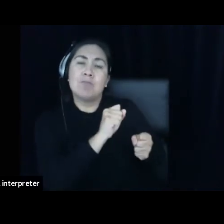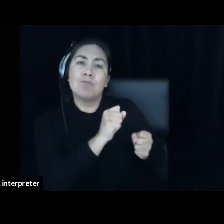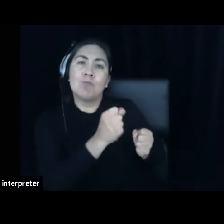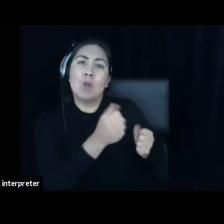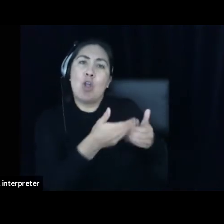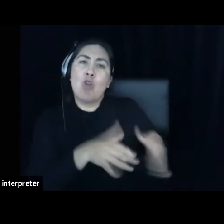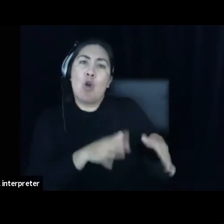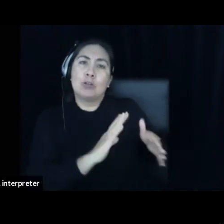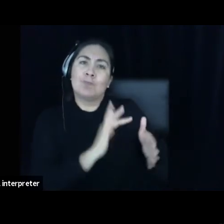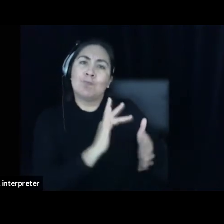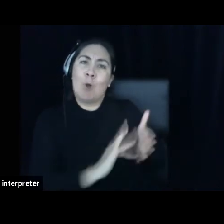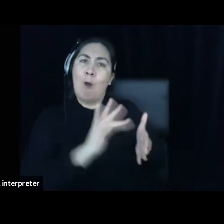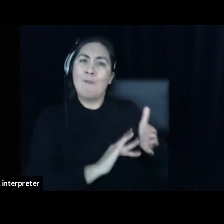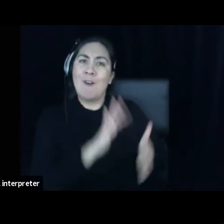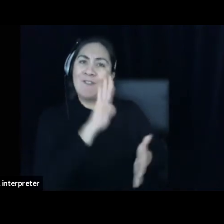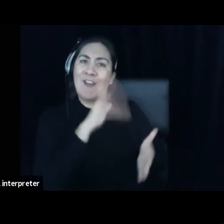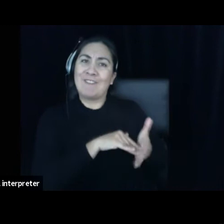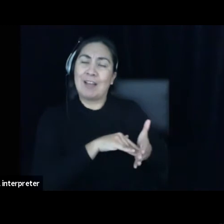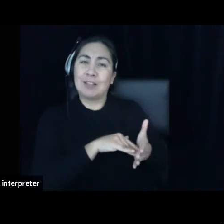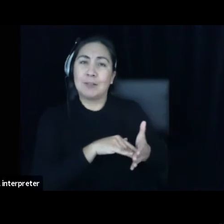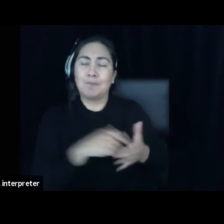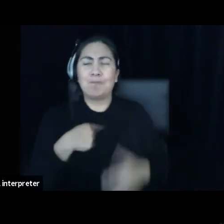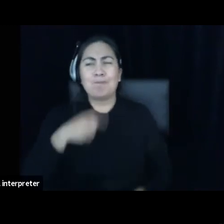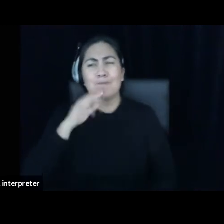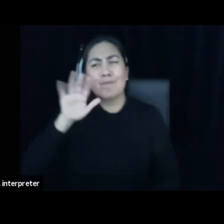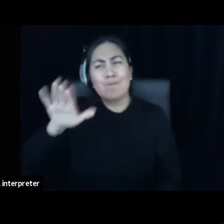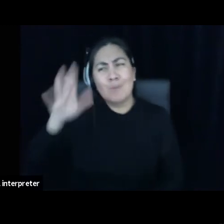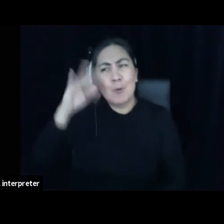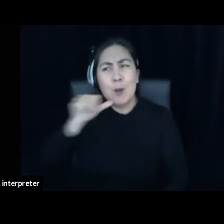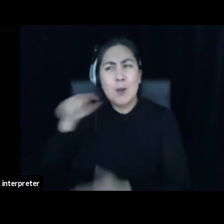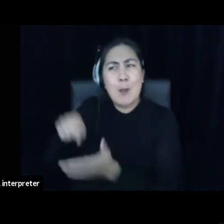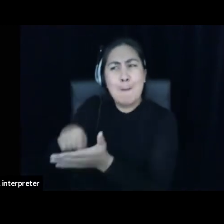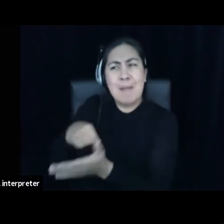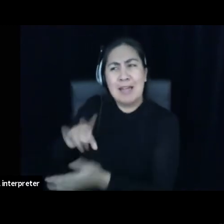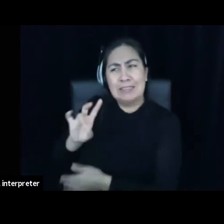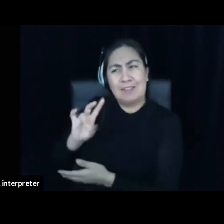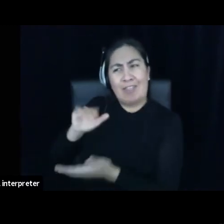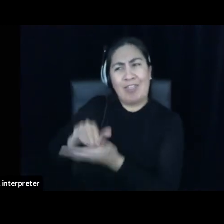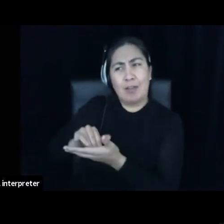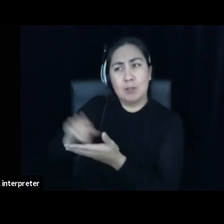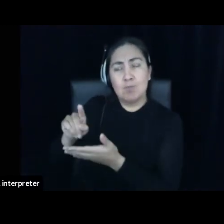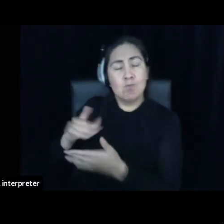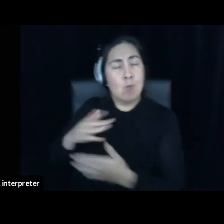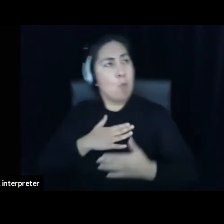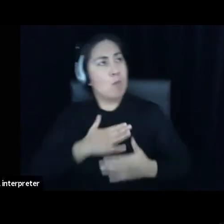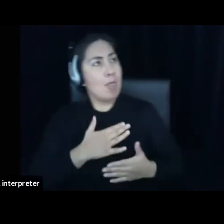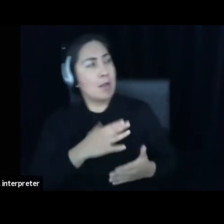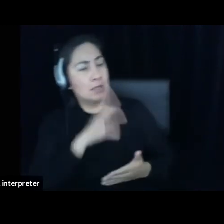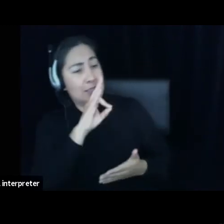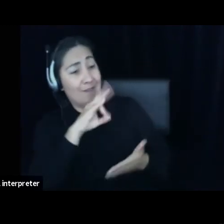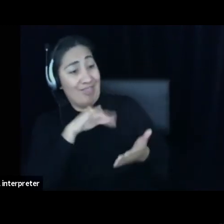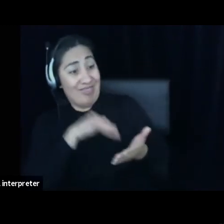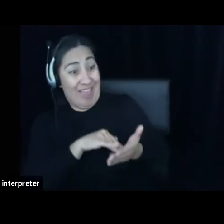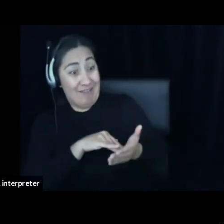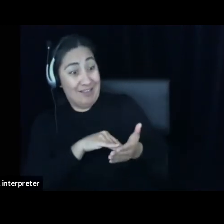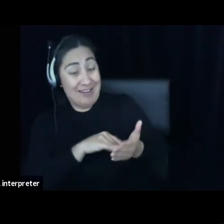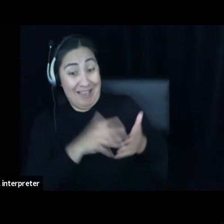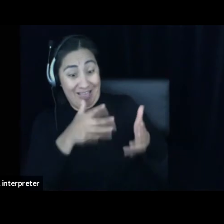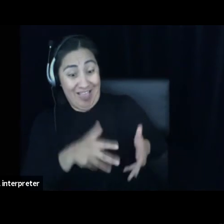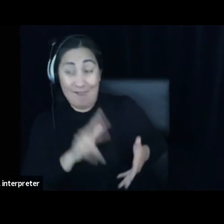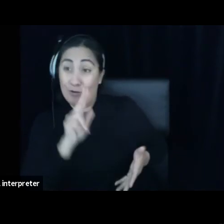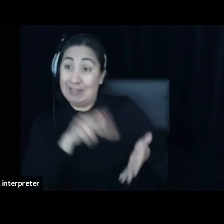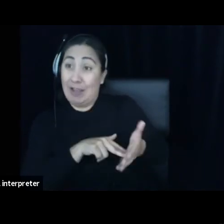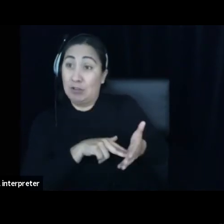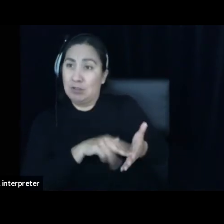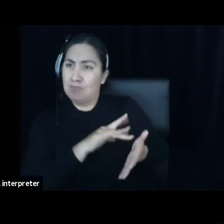$5,000? And I'd say, how about you pay $7,000? And they'd pay $7,000. And I'd write off the $3,000 just to be done